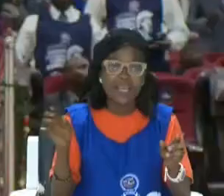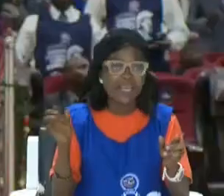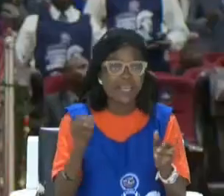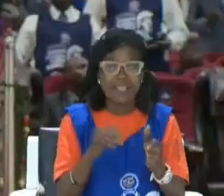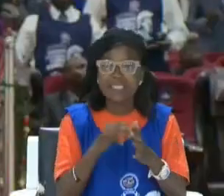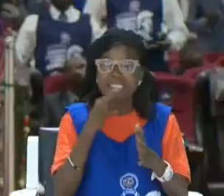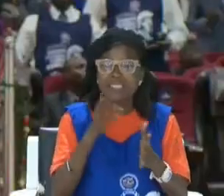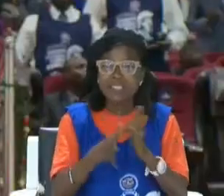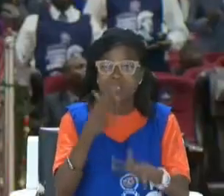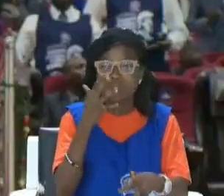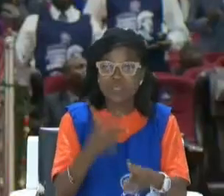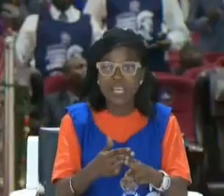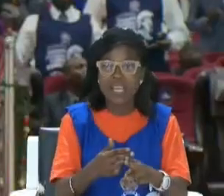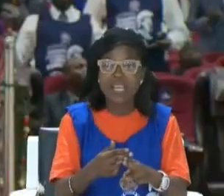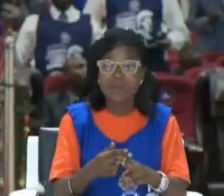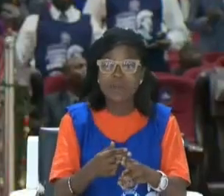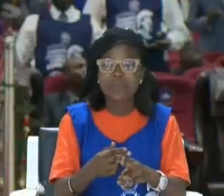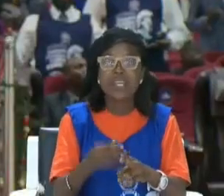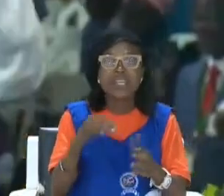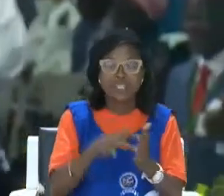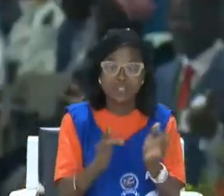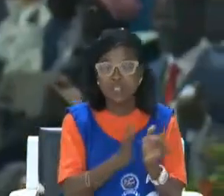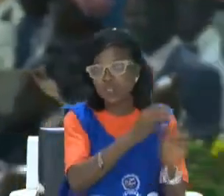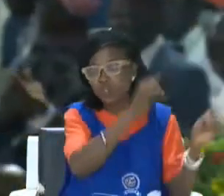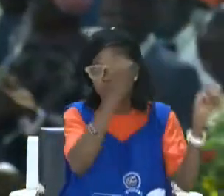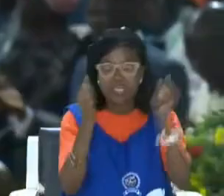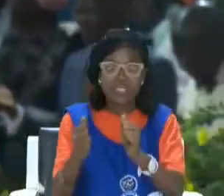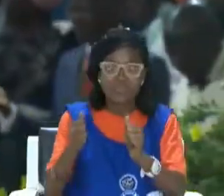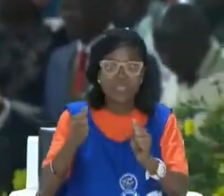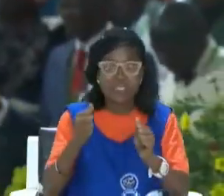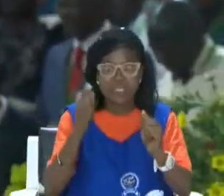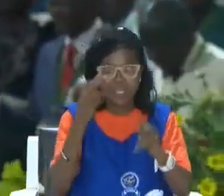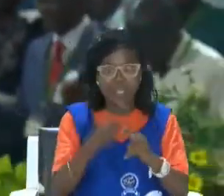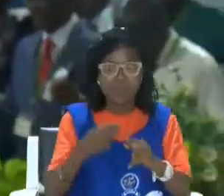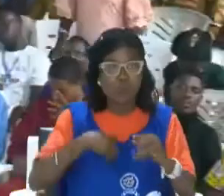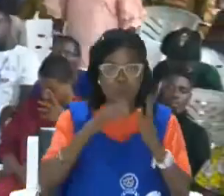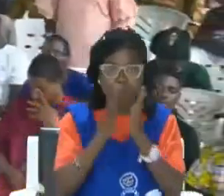In Jesus' mighty name we have prayed.